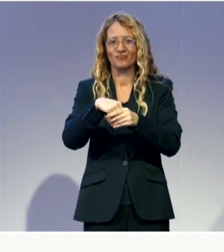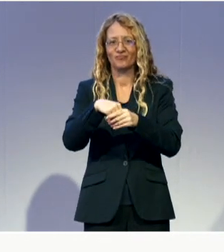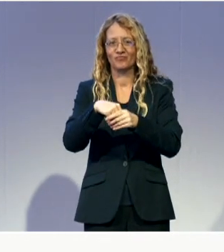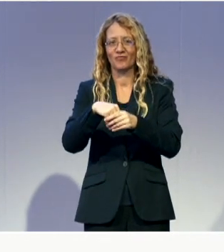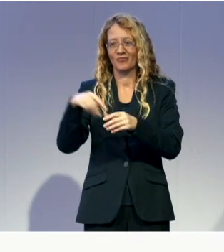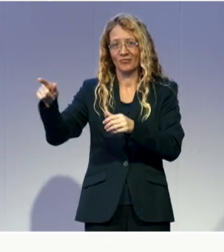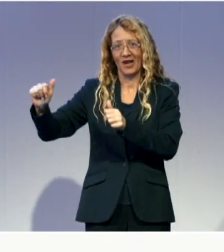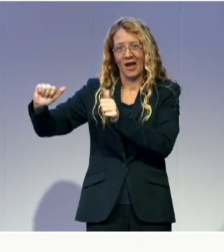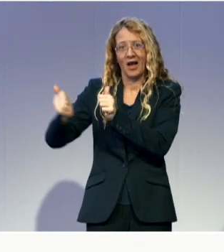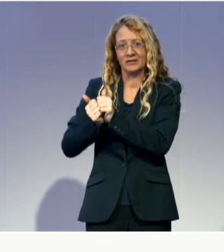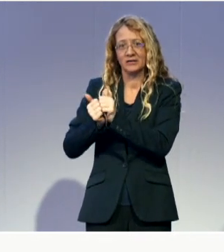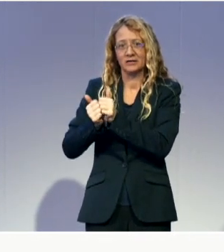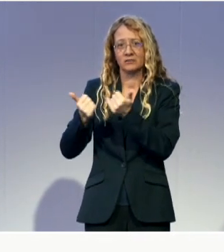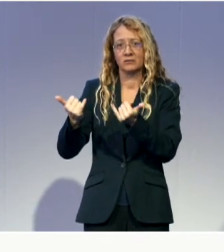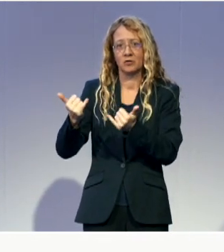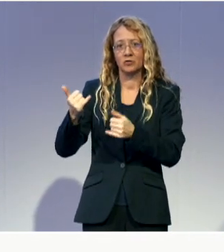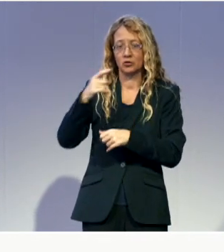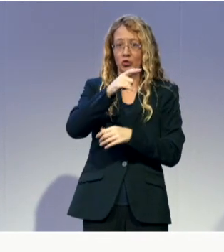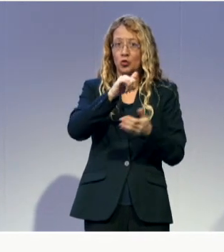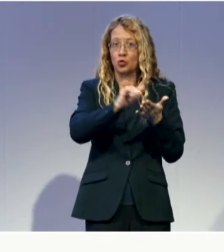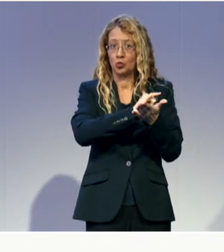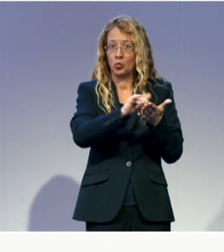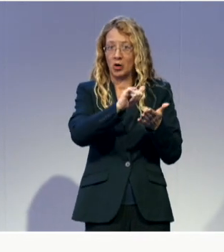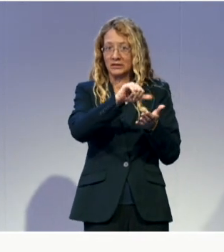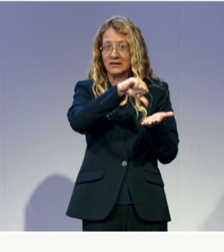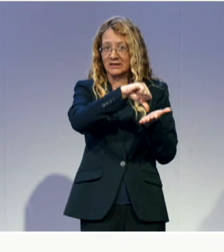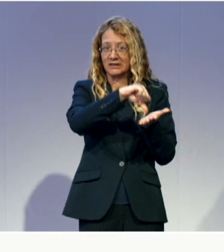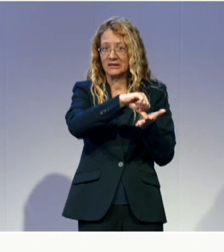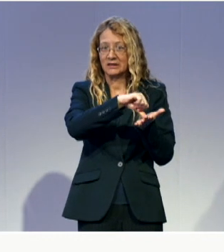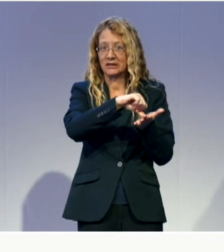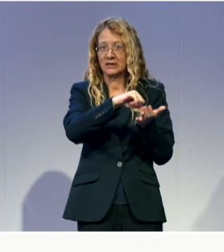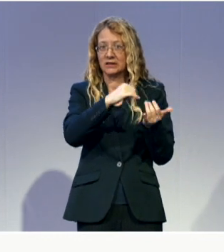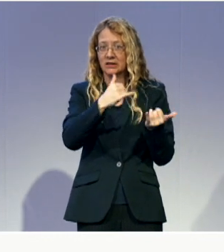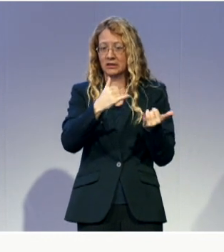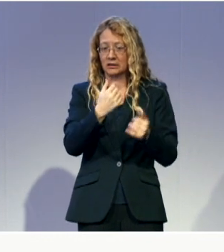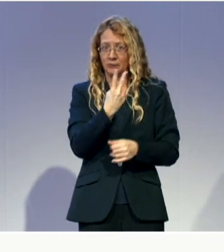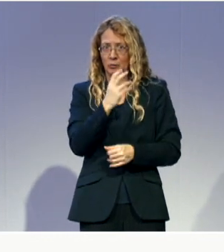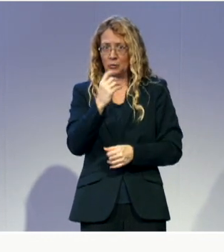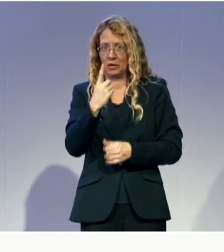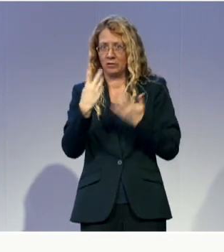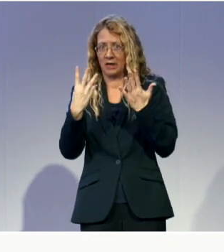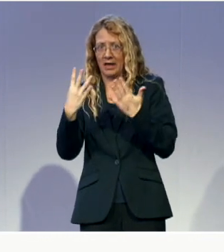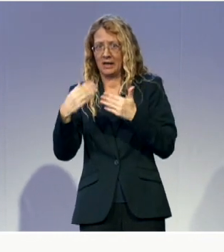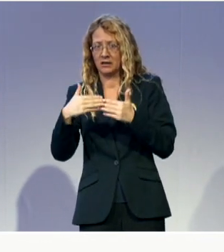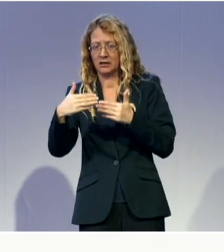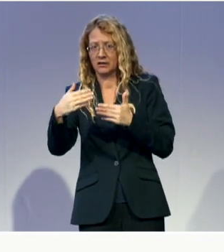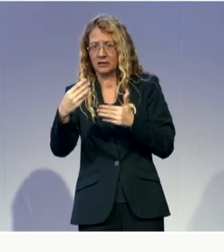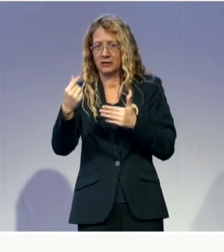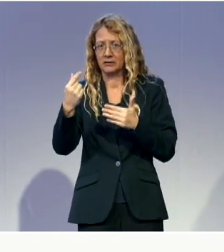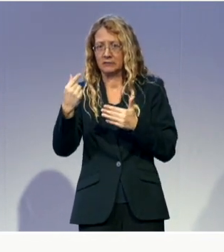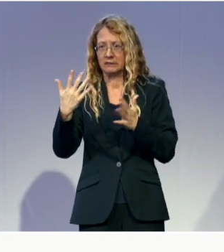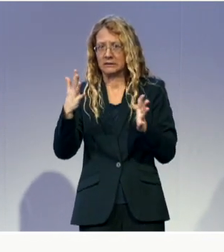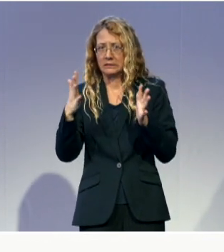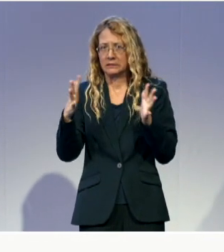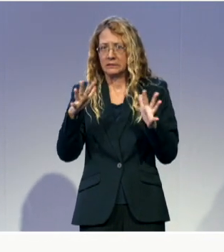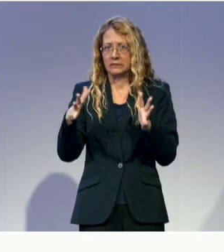jeopardy in New York State in 2019. So we've made a lot of progress since